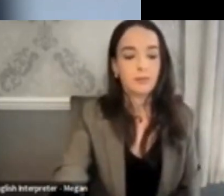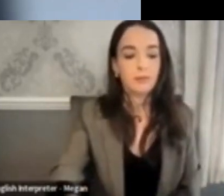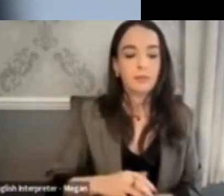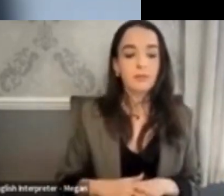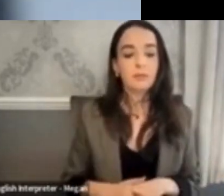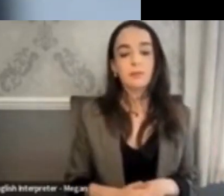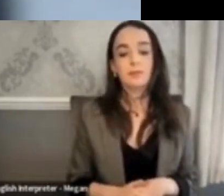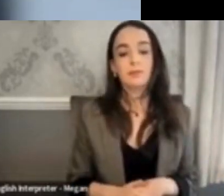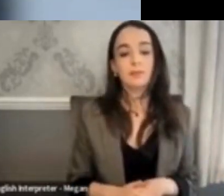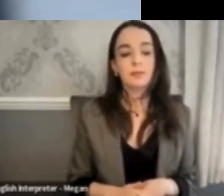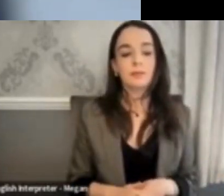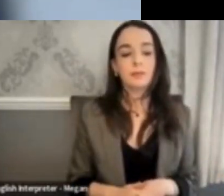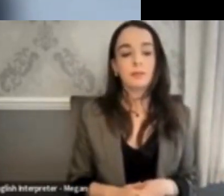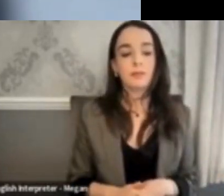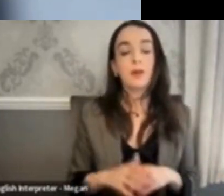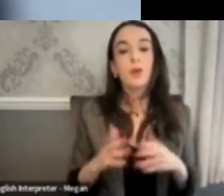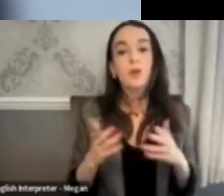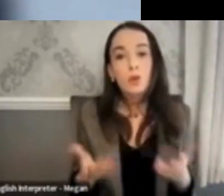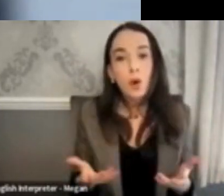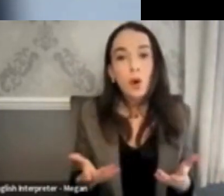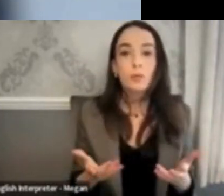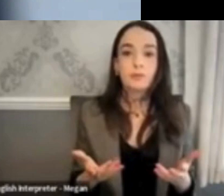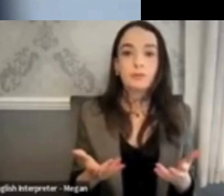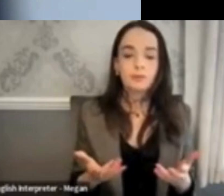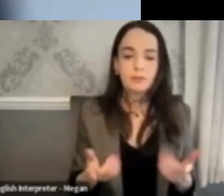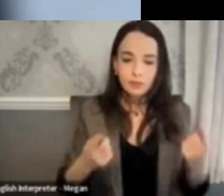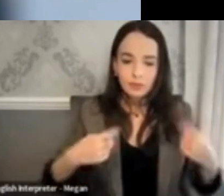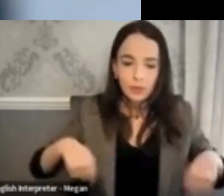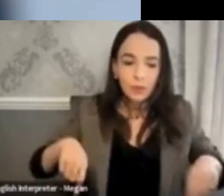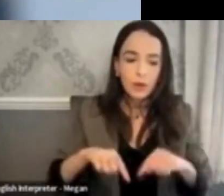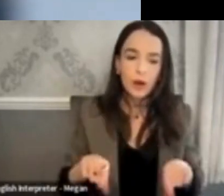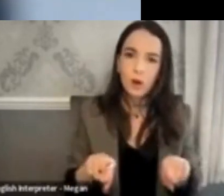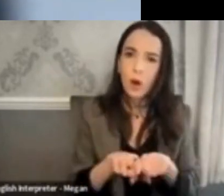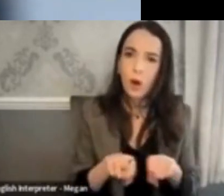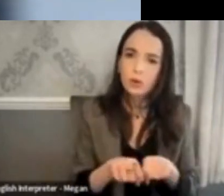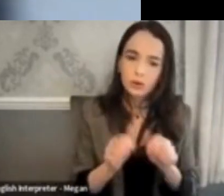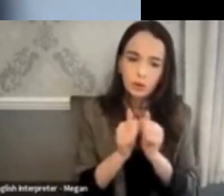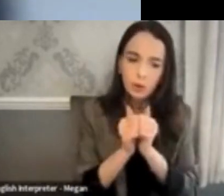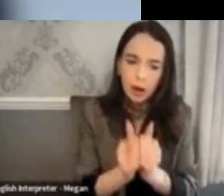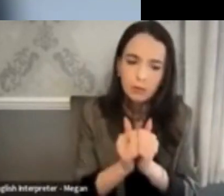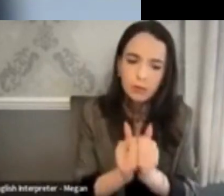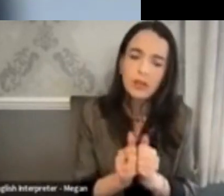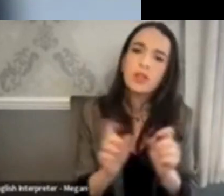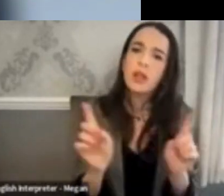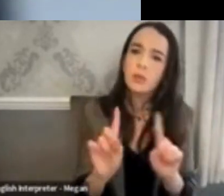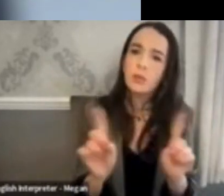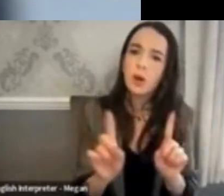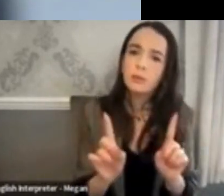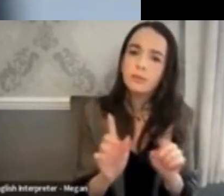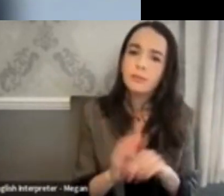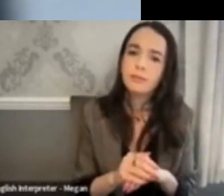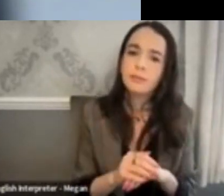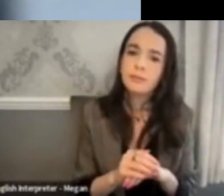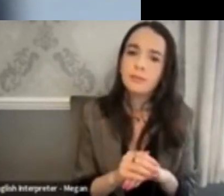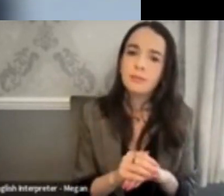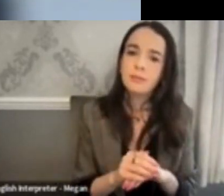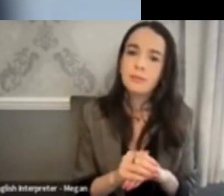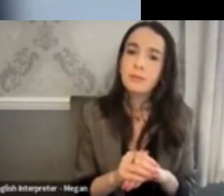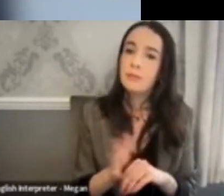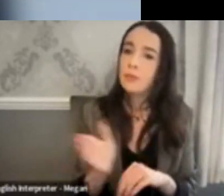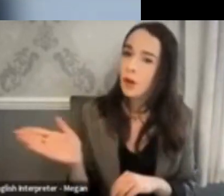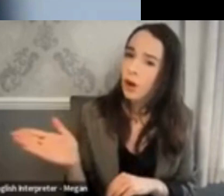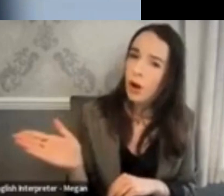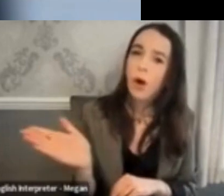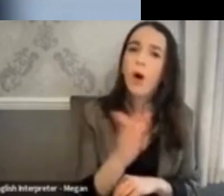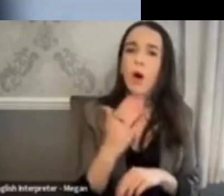colleagues at the Arts Council, also appreciate, as Richard was saying, all the work that's been undertaken